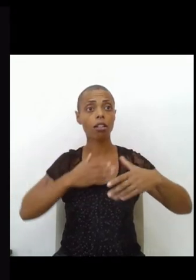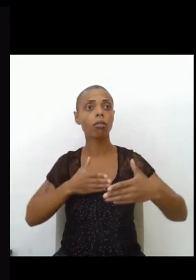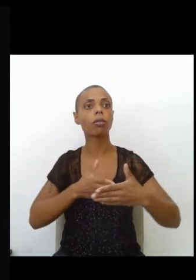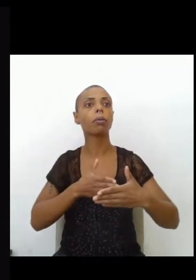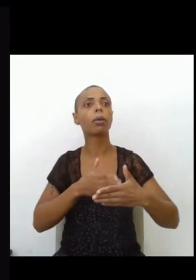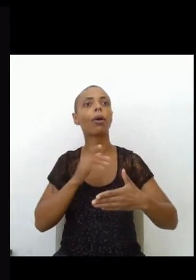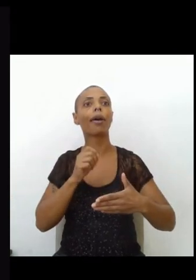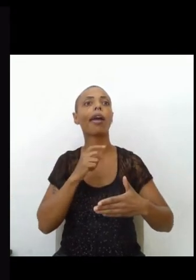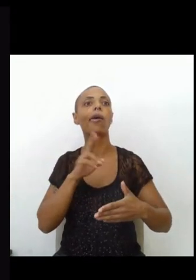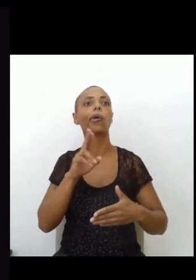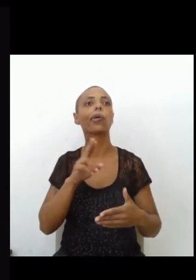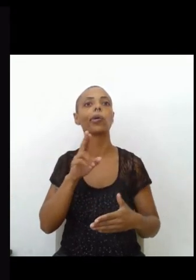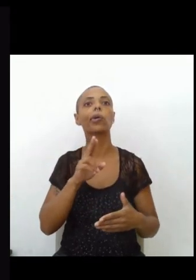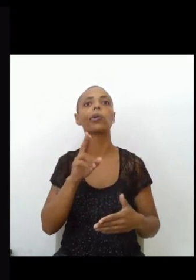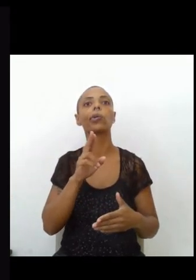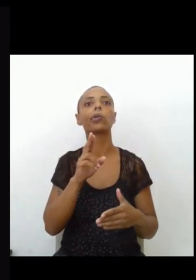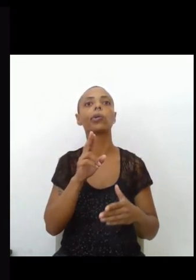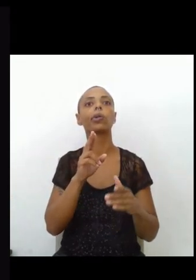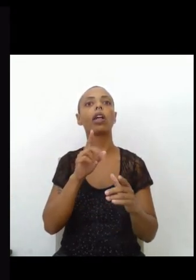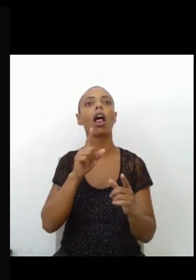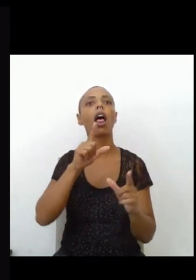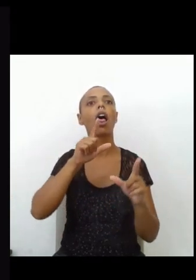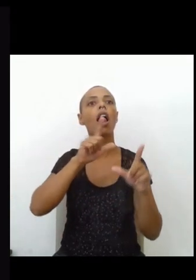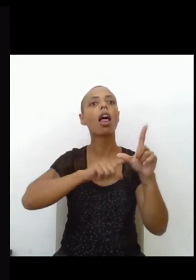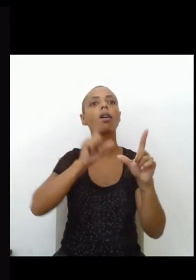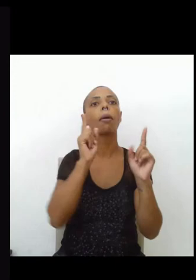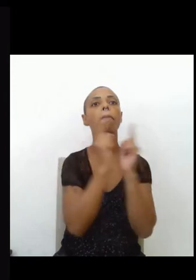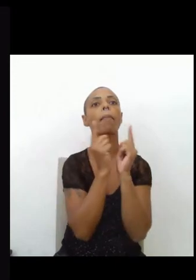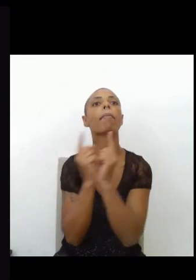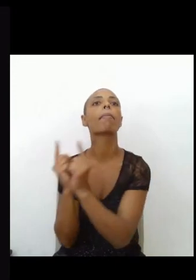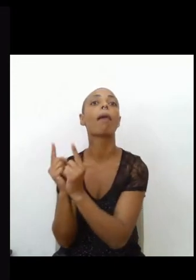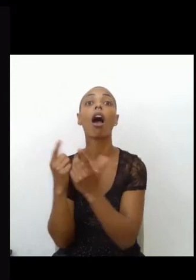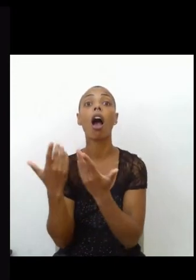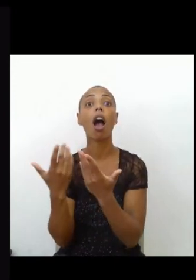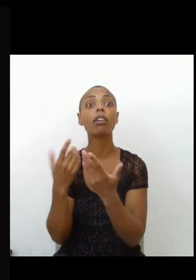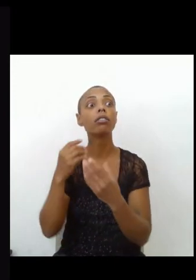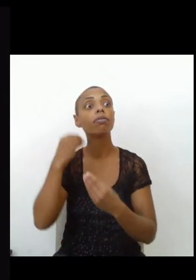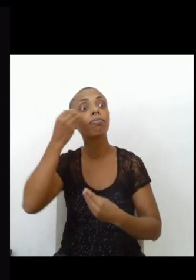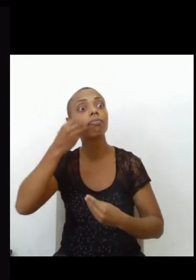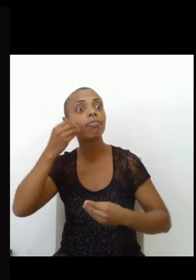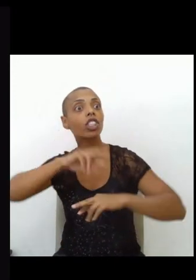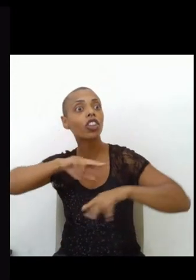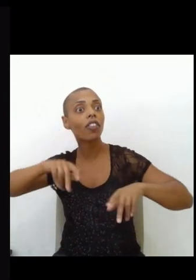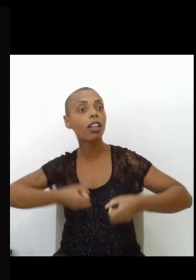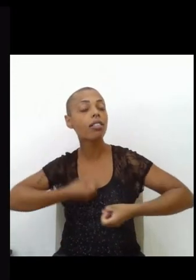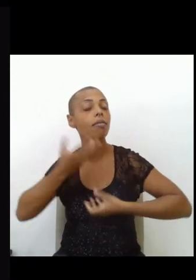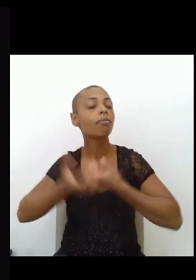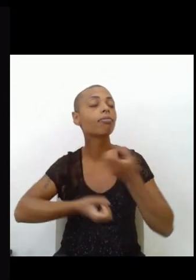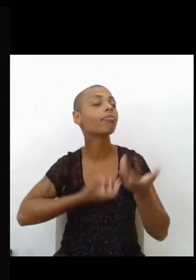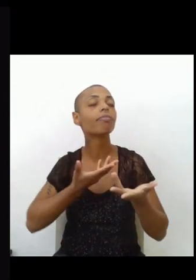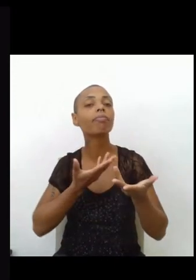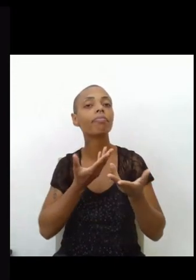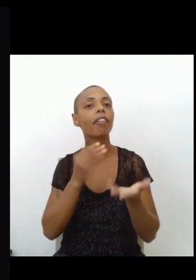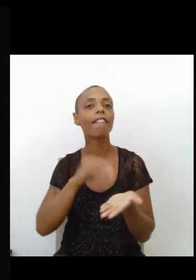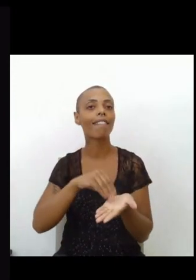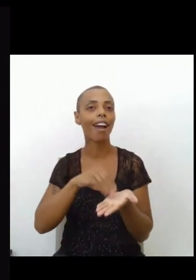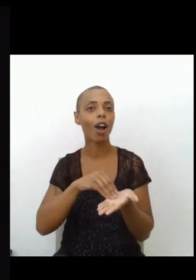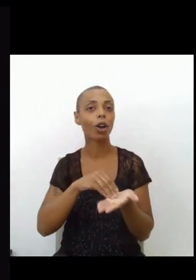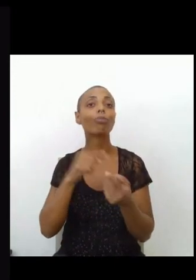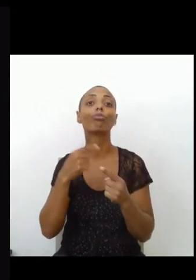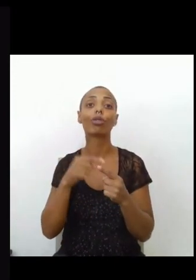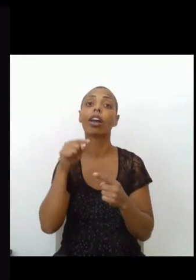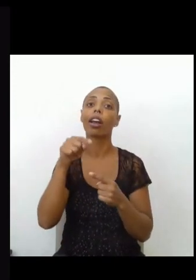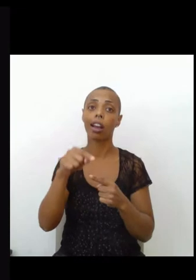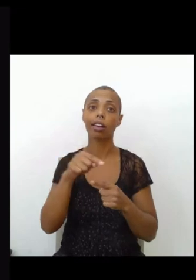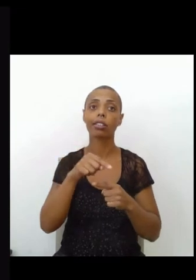expressions this is linked to the coloniality of gender and thinking of gender only as